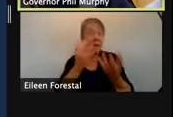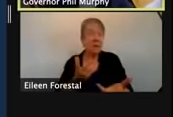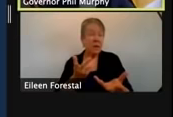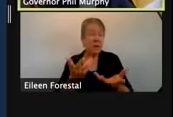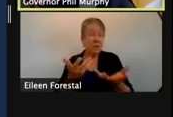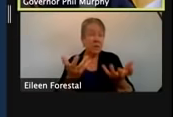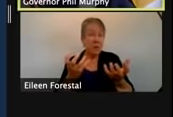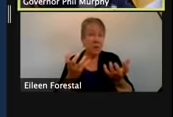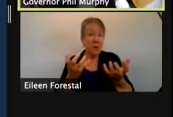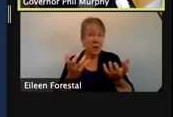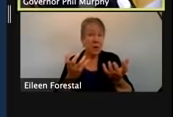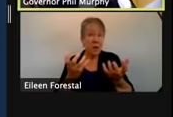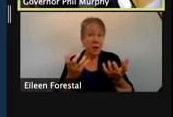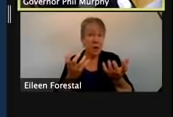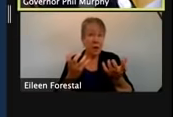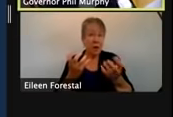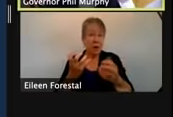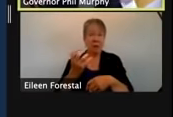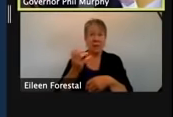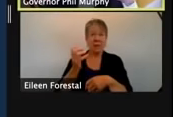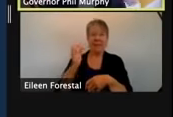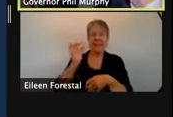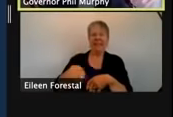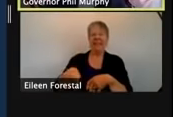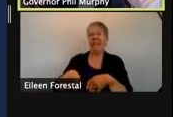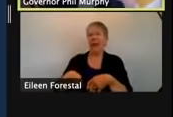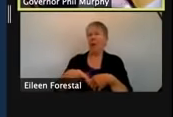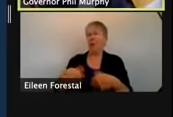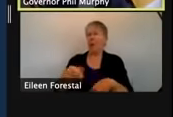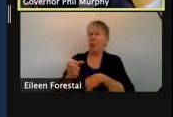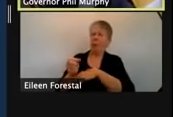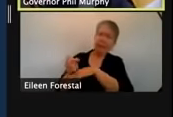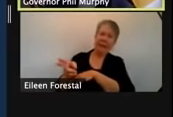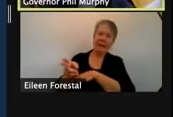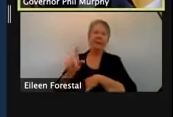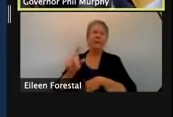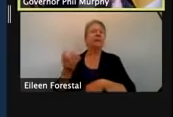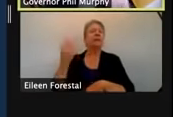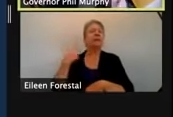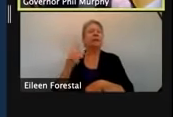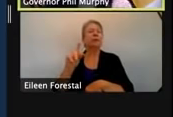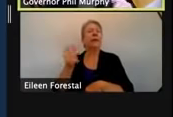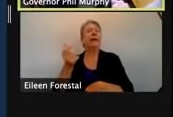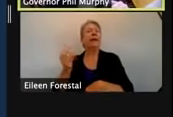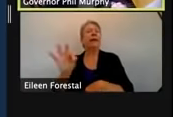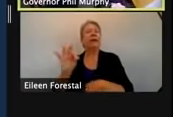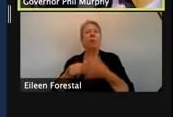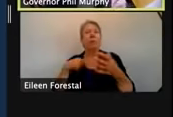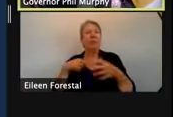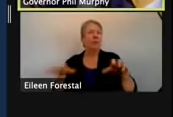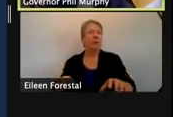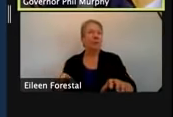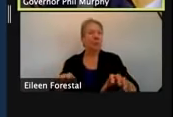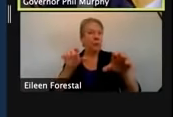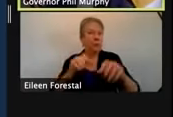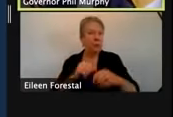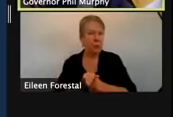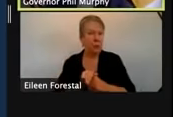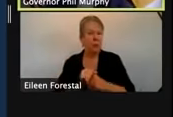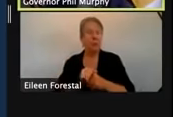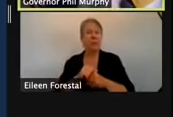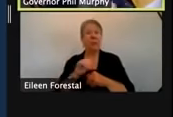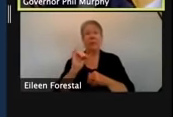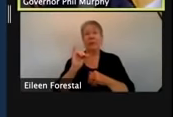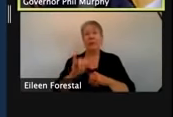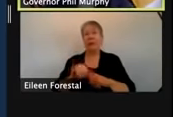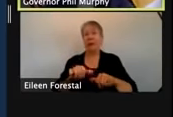of transactions now being completed online has more than doubled from last year, from 21% all the way up to 44%